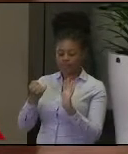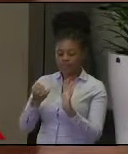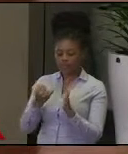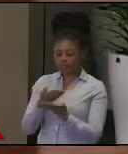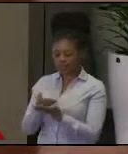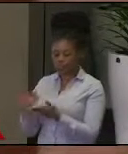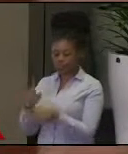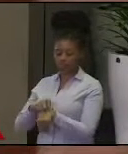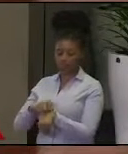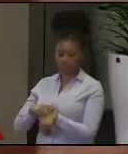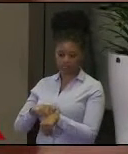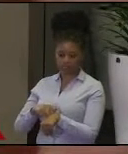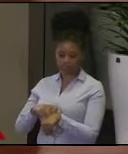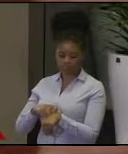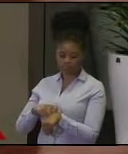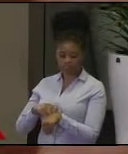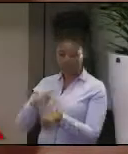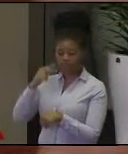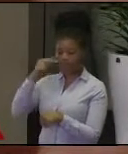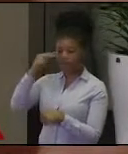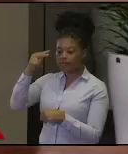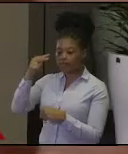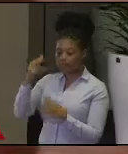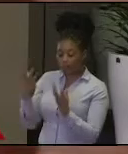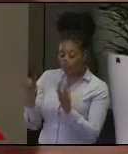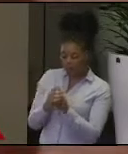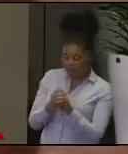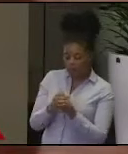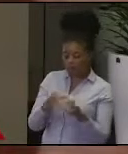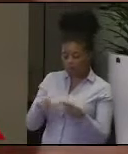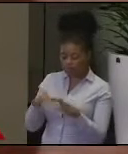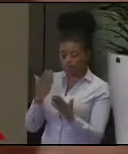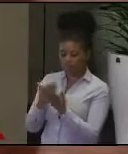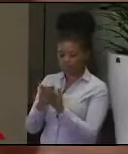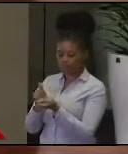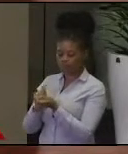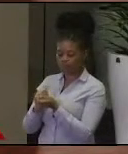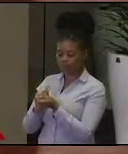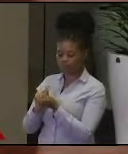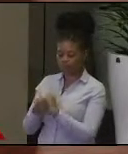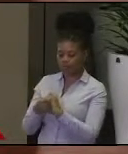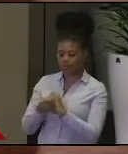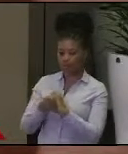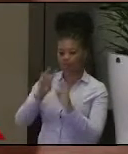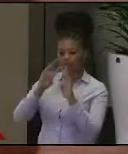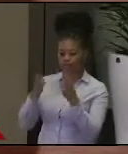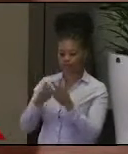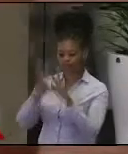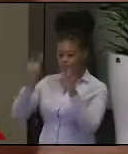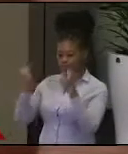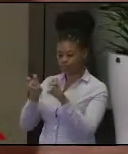the time. And vision with action can change the world," close quote. Thank you.